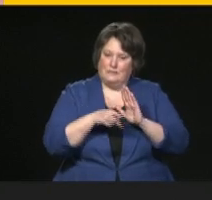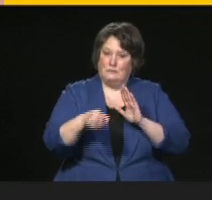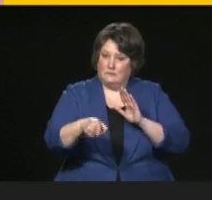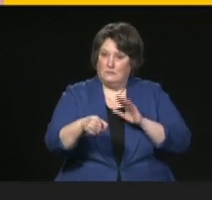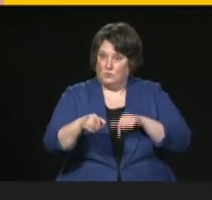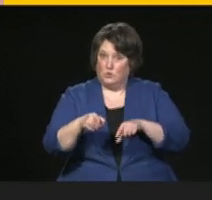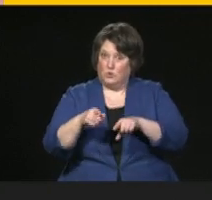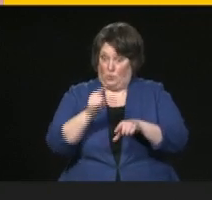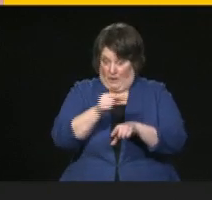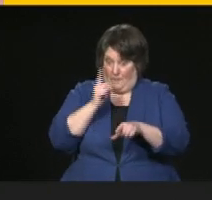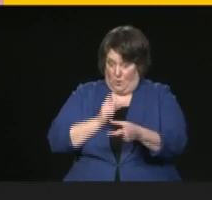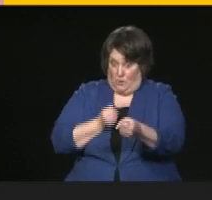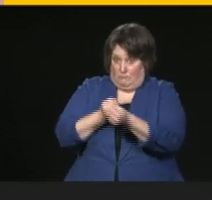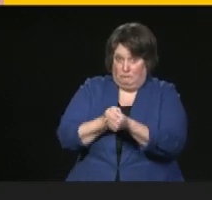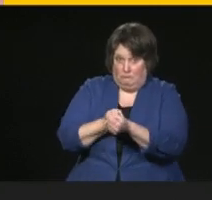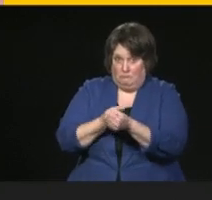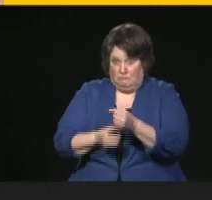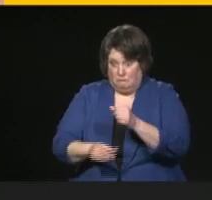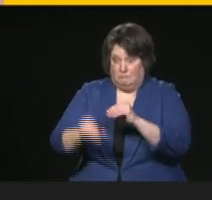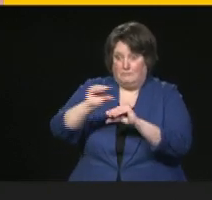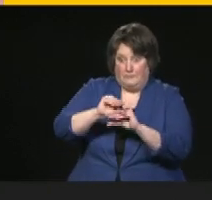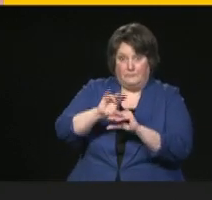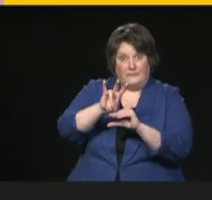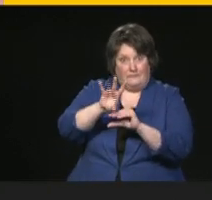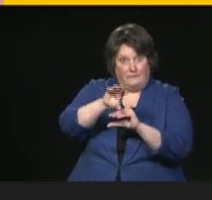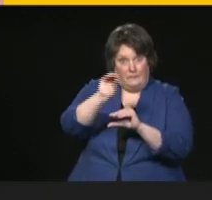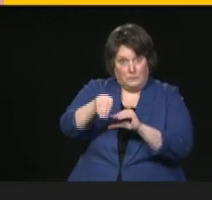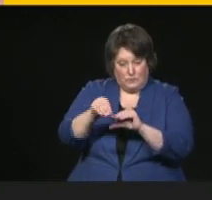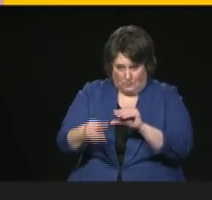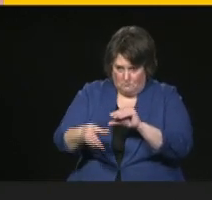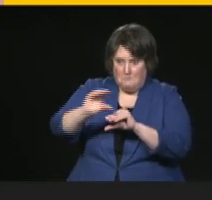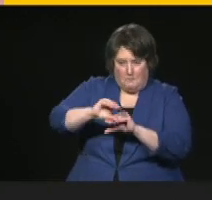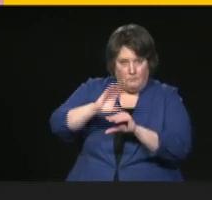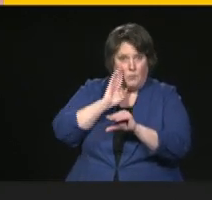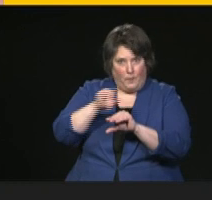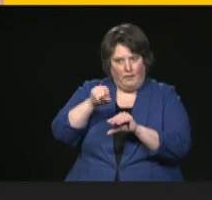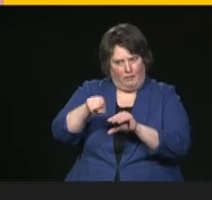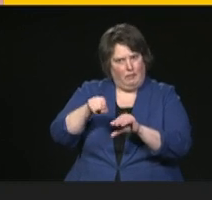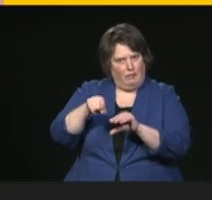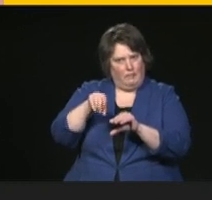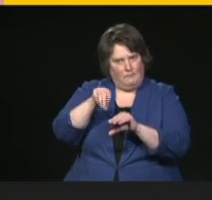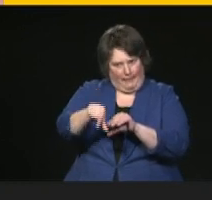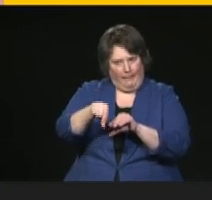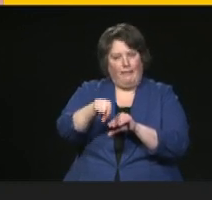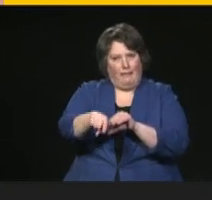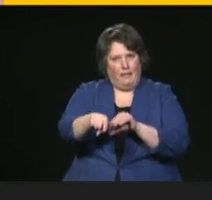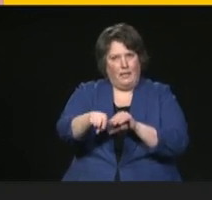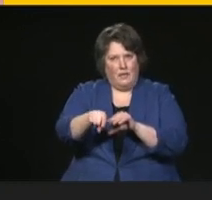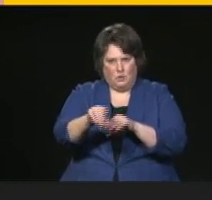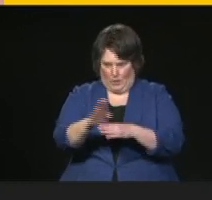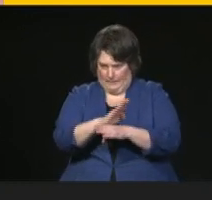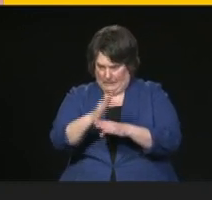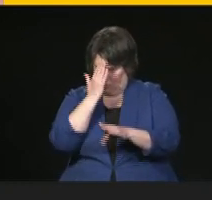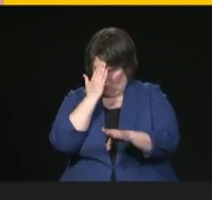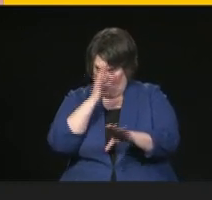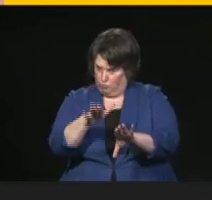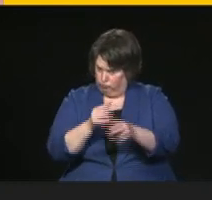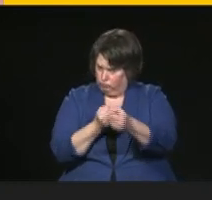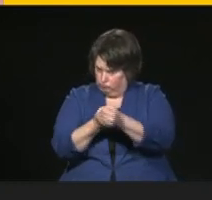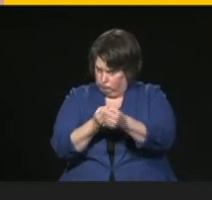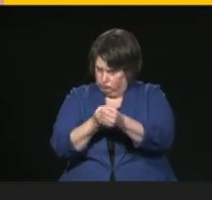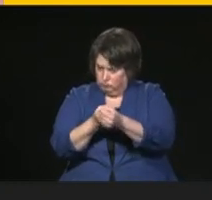paid by the Canadian government. So think quickly. Know that we'll be there to support you in coming weeks, and